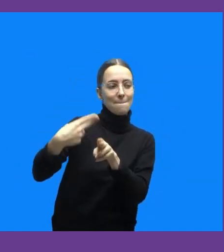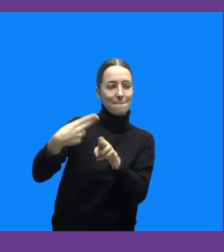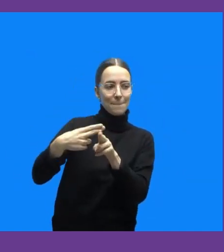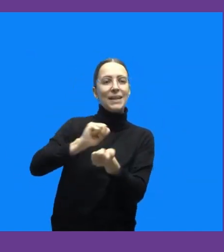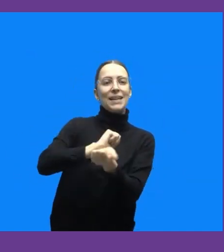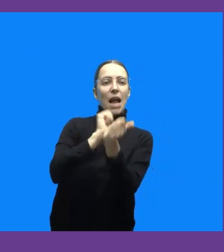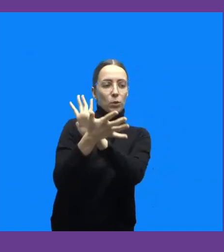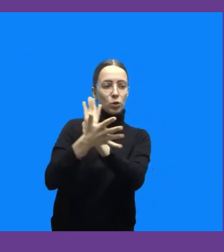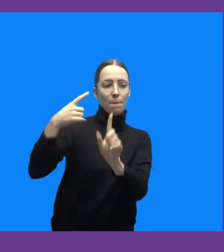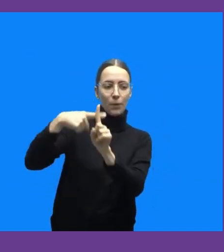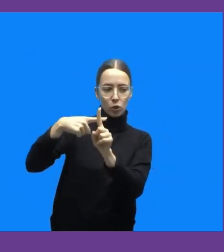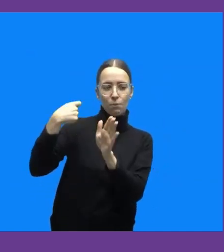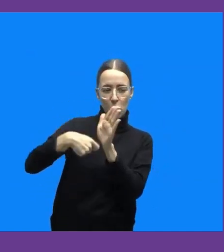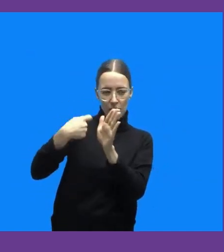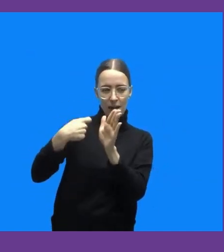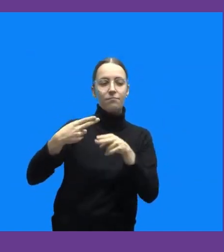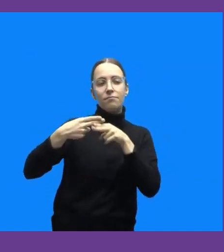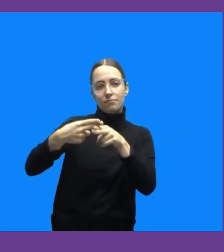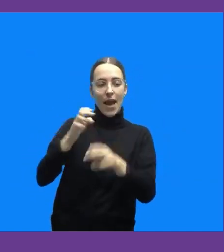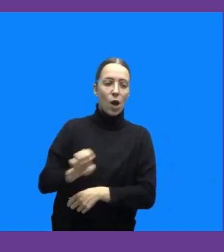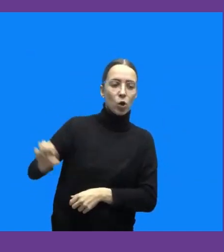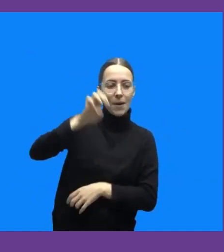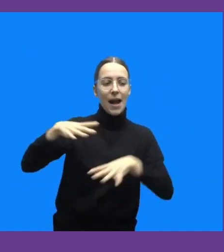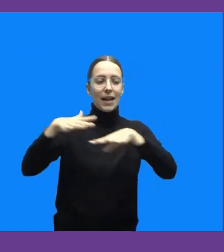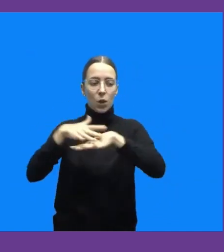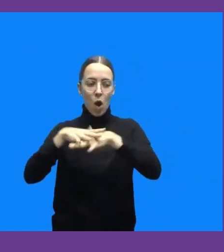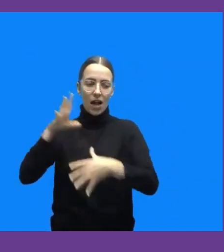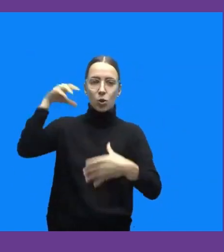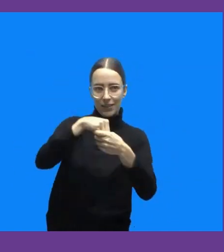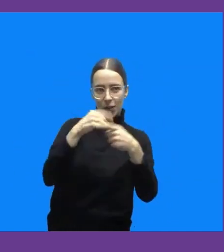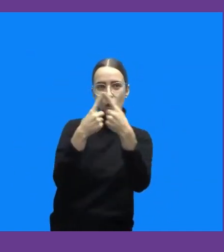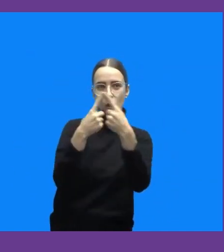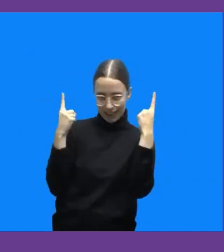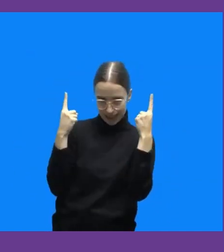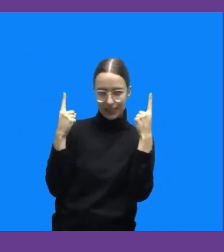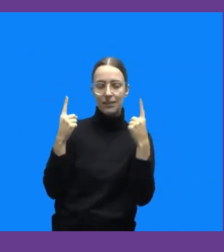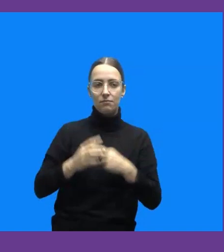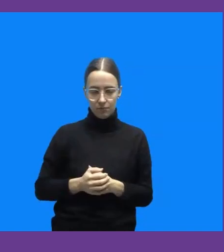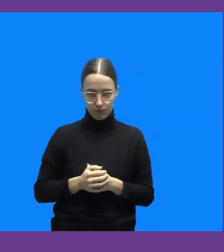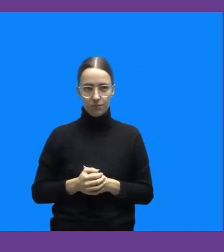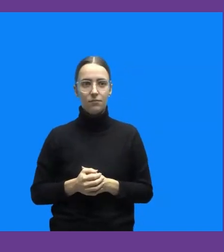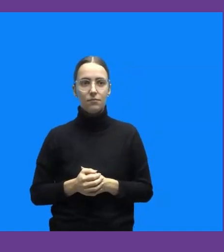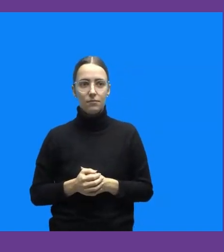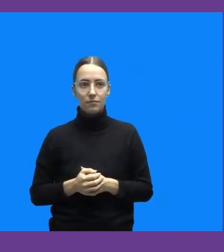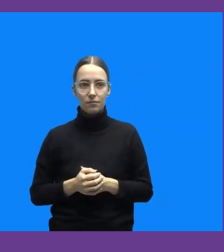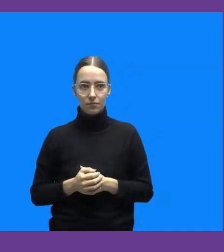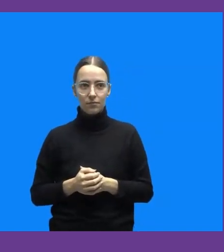nickname is Uni for All Network. And for that, we needed great partners. It's Erasmus Plus